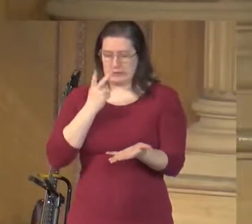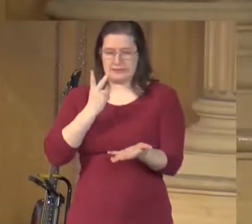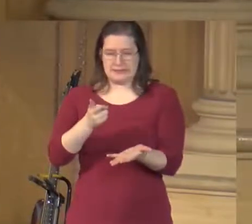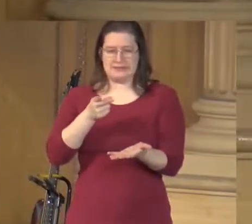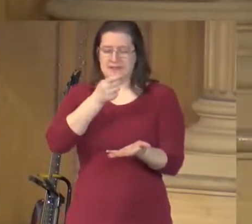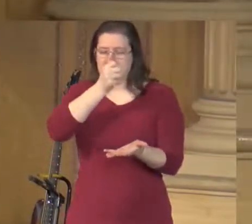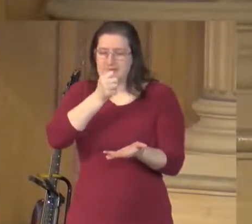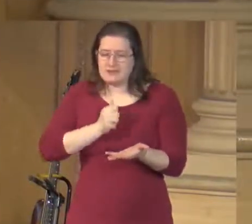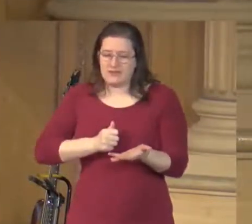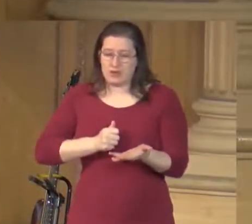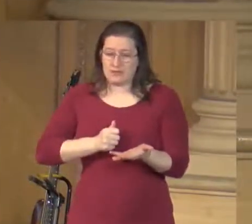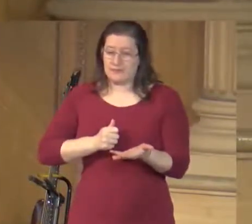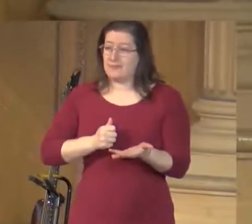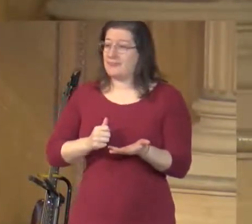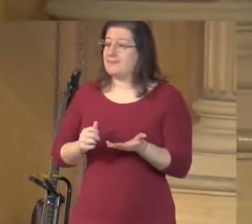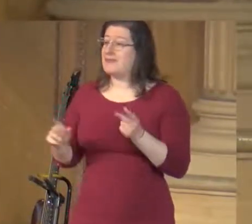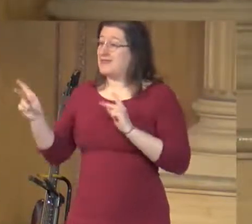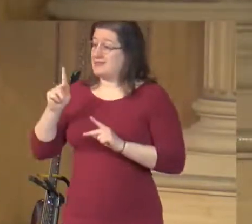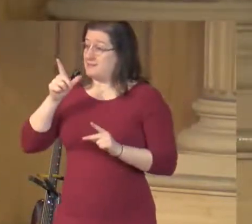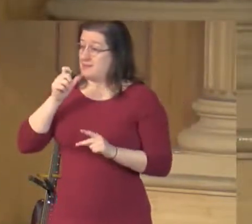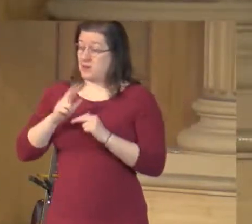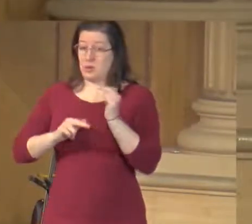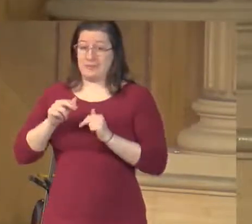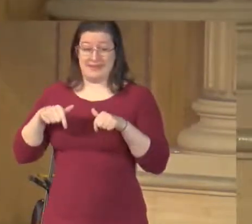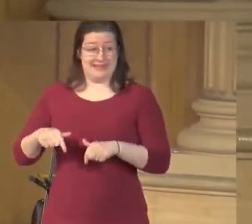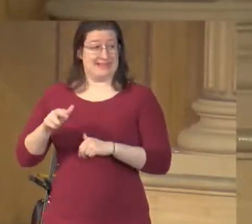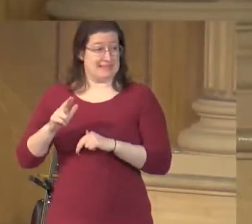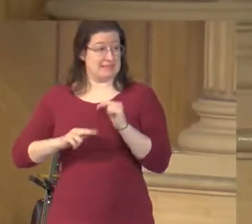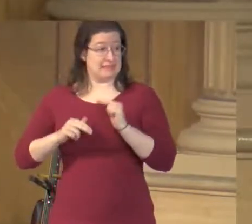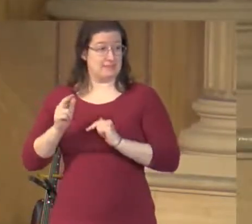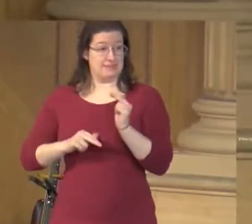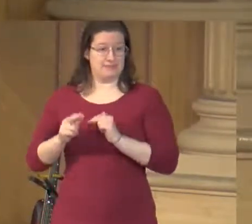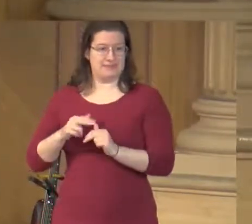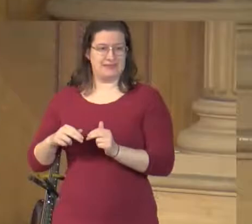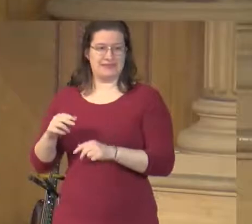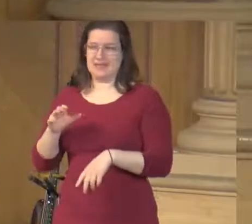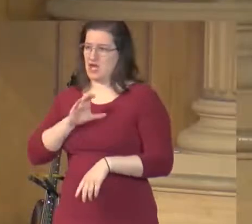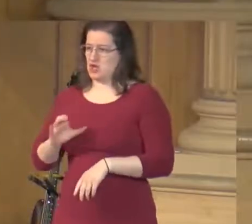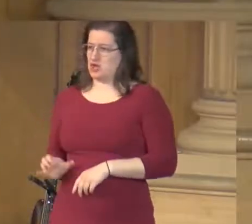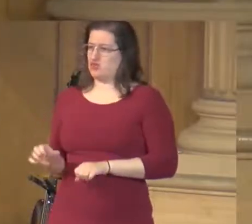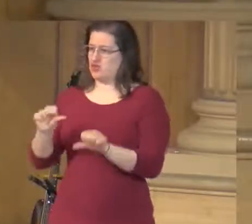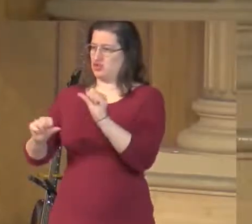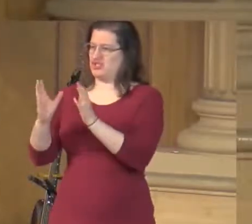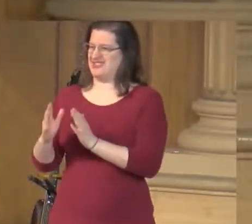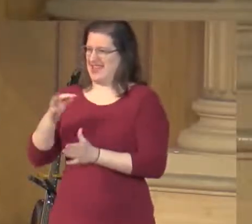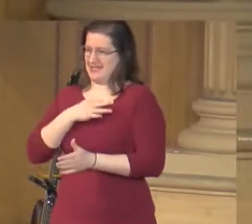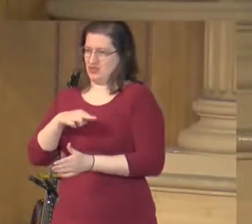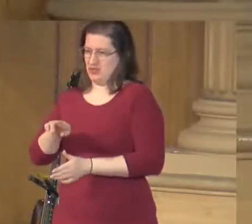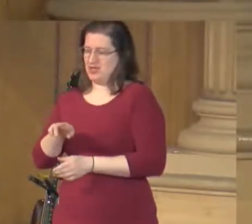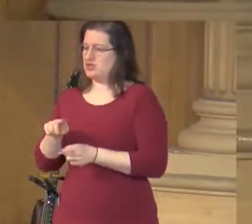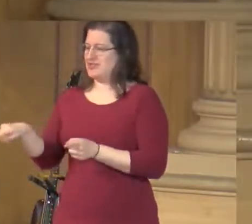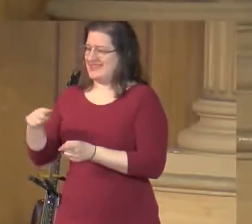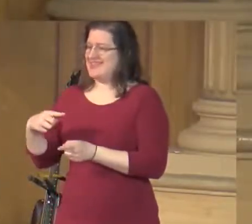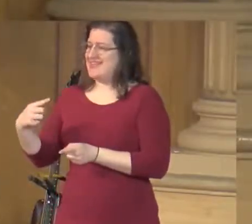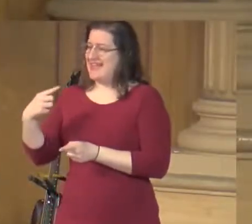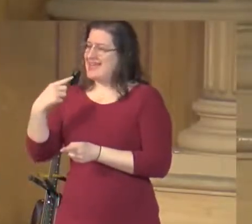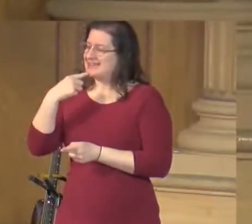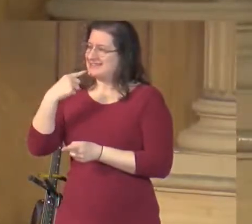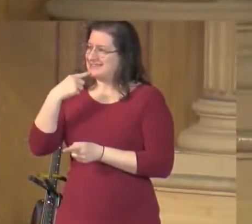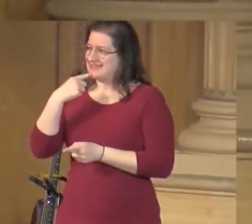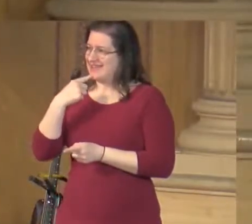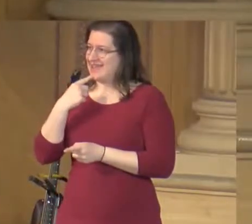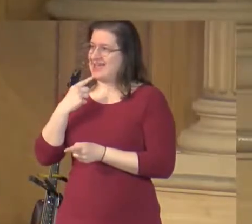The Christian scientists, the people who built this building, have a view of reality where they say that the material world is kind of like a waking